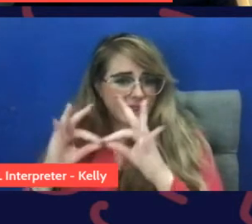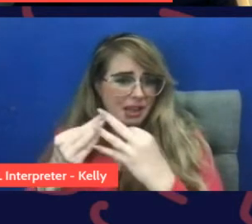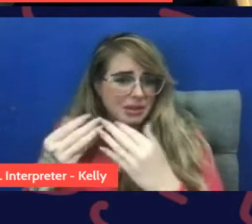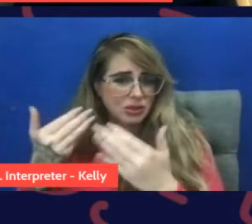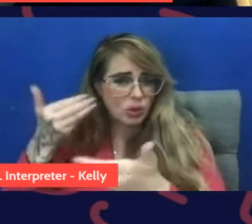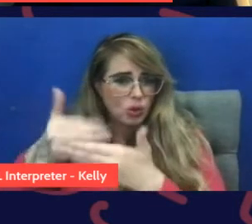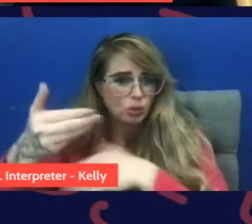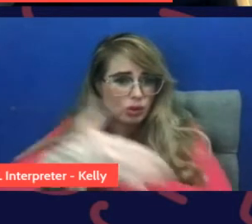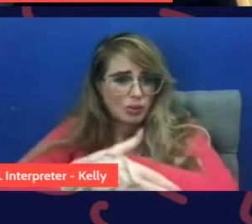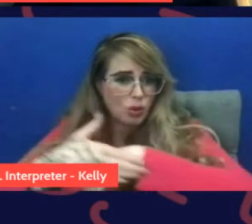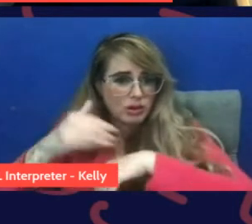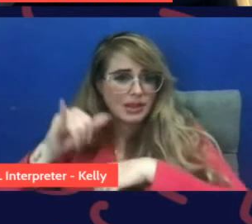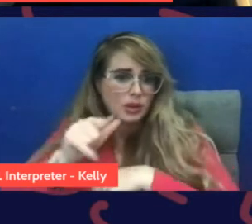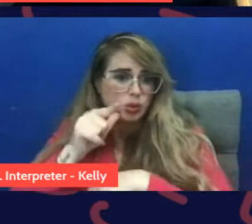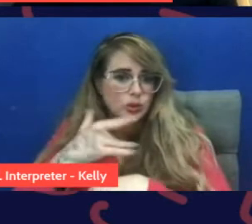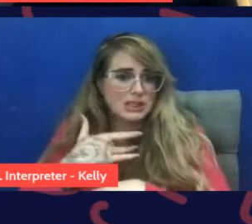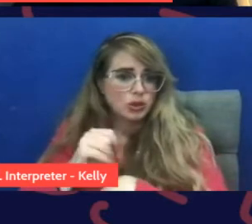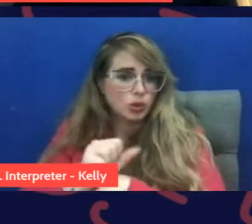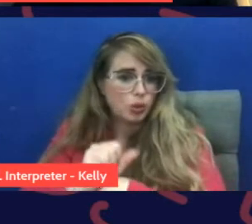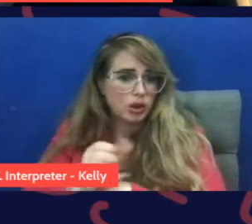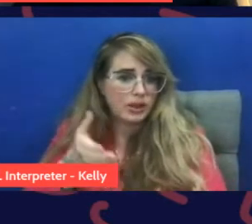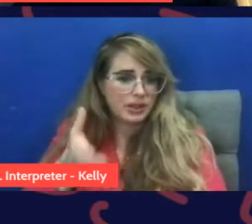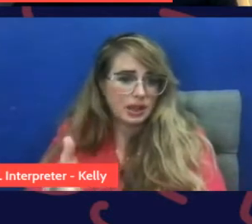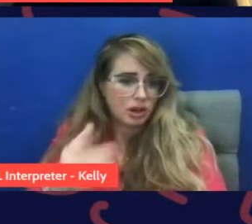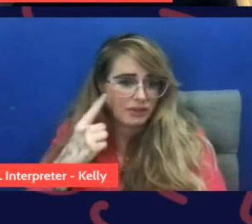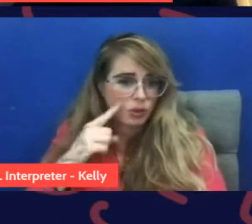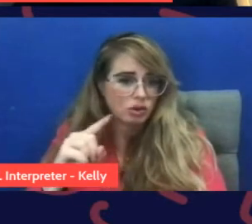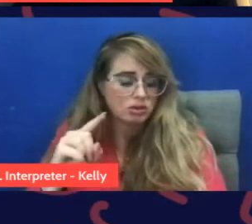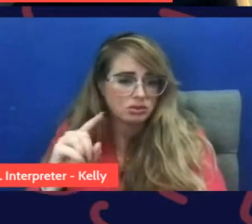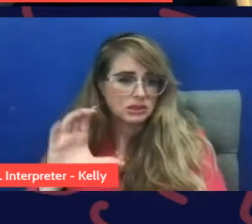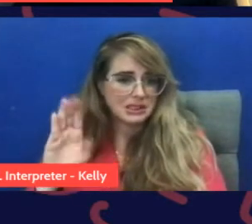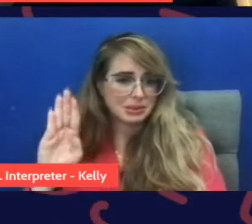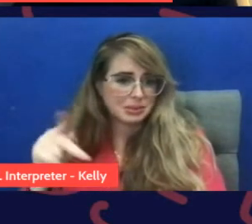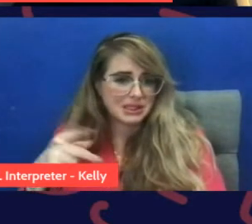because that's who's working CBP.